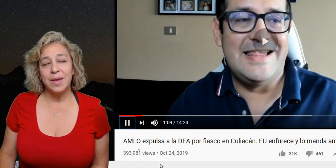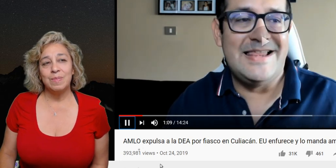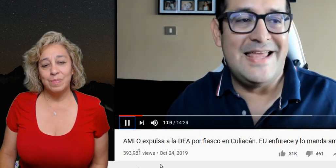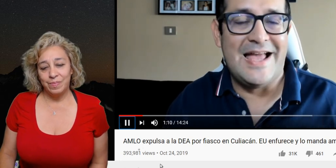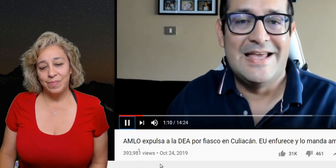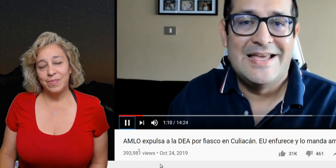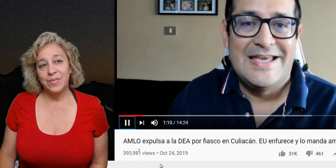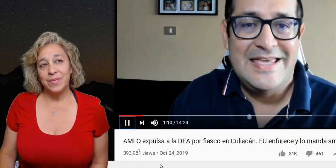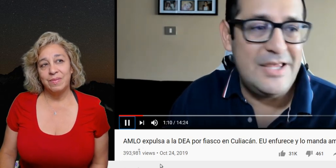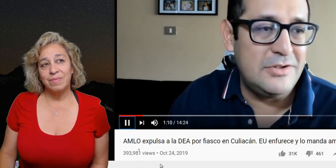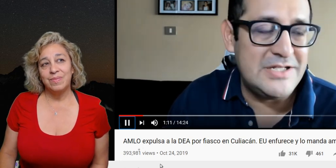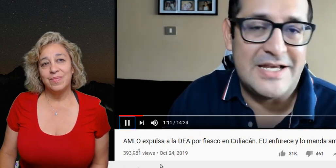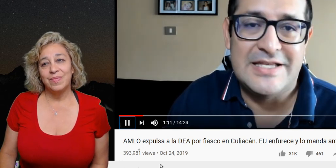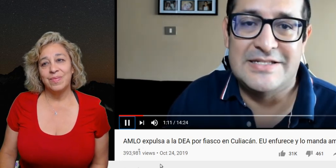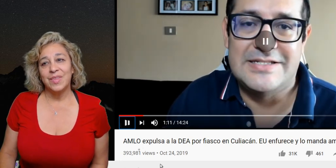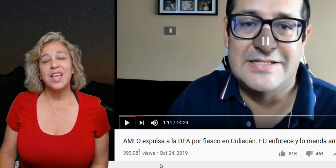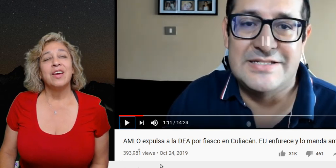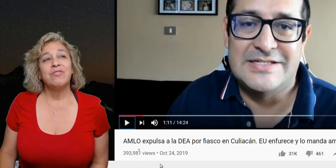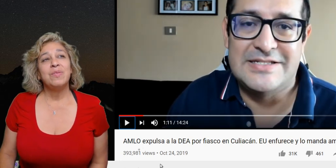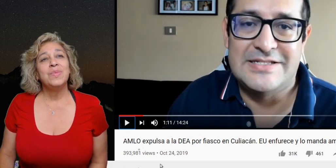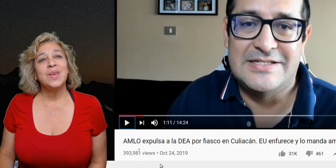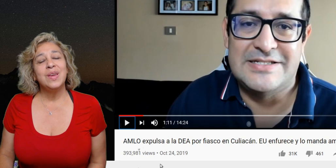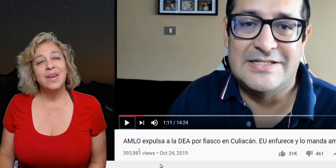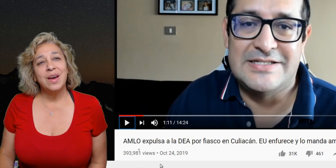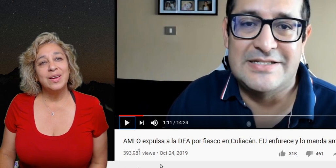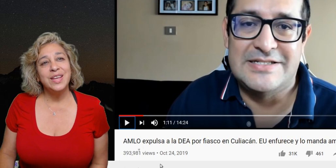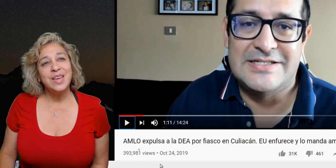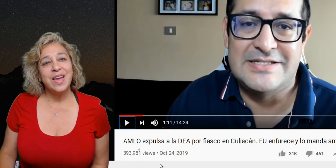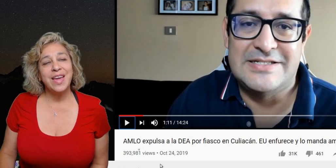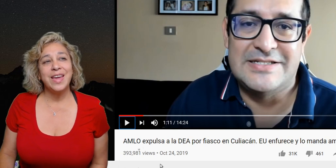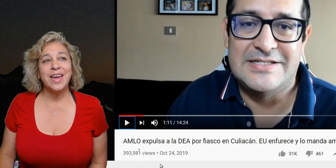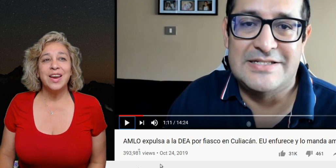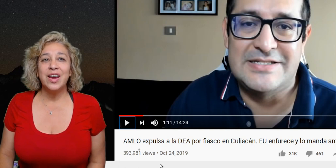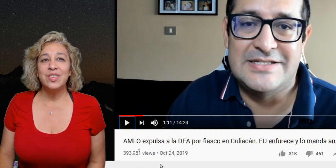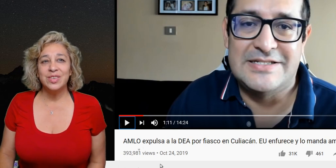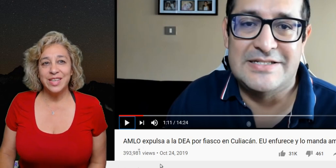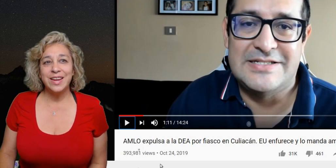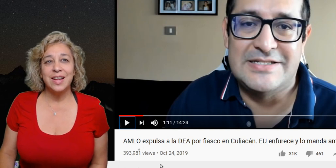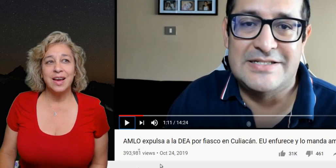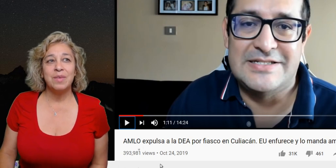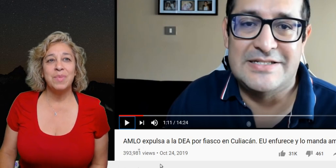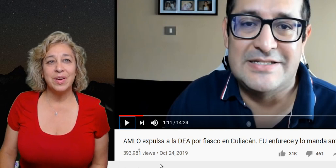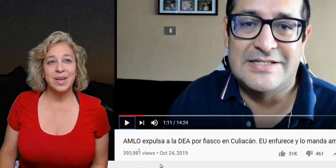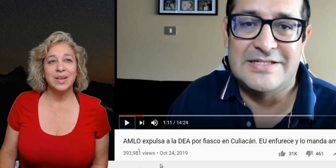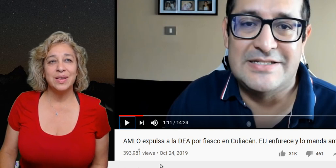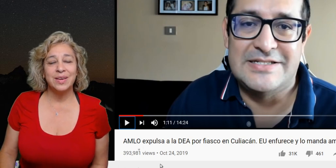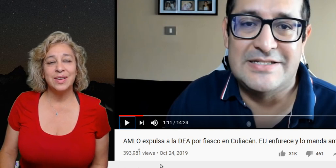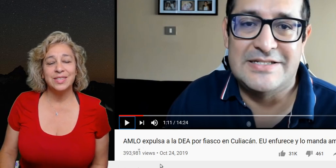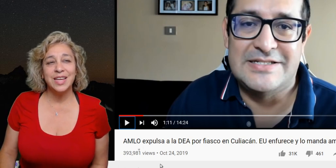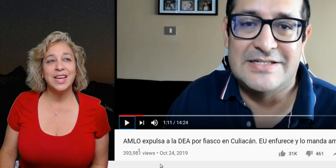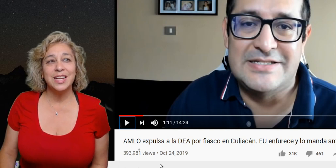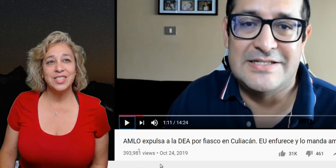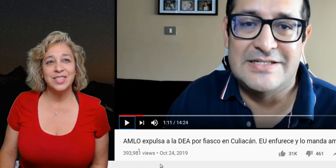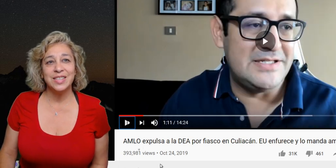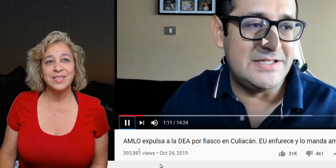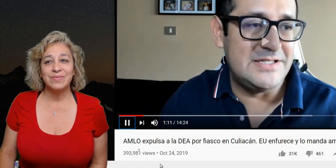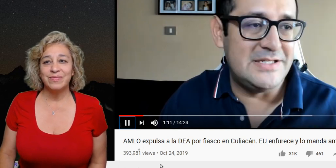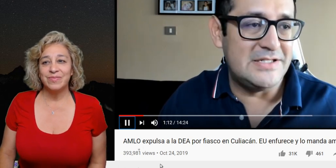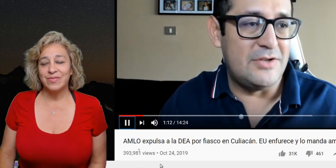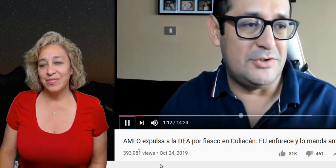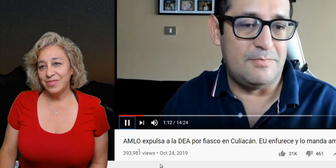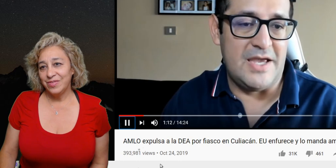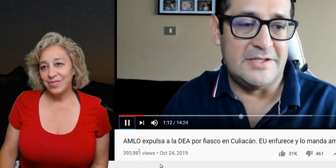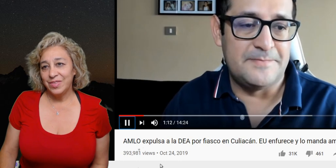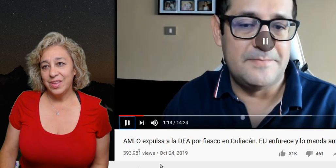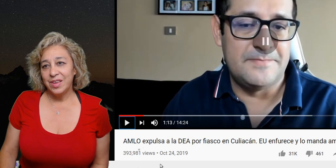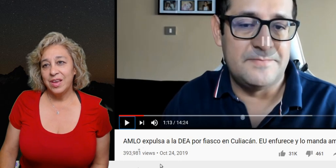different way. La DEA y de otras agencias estatales. From the DEA and other state American state agencies. Agencias